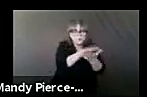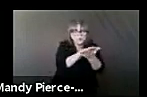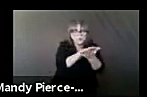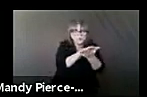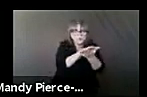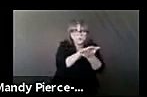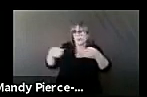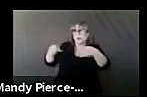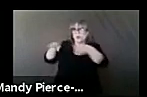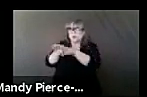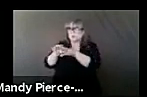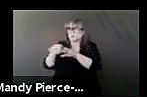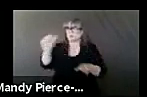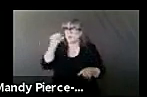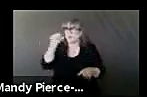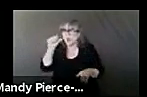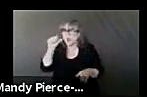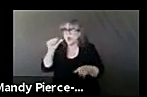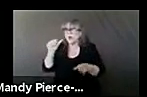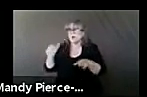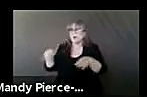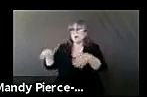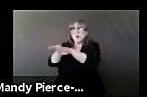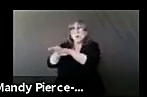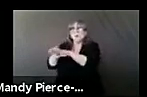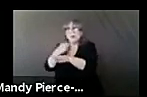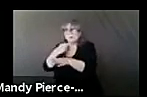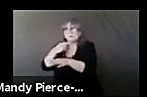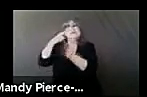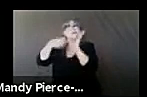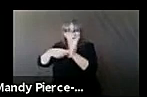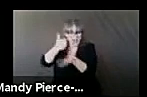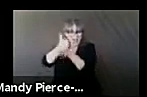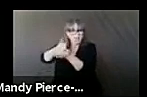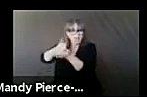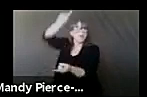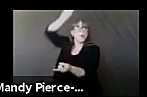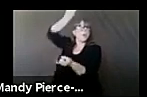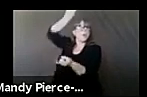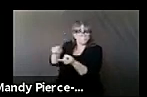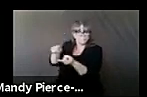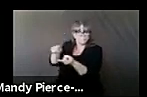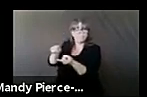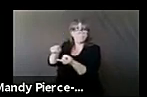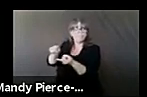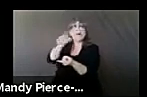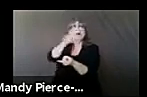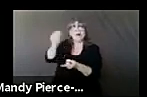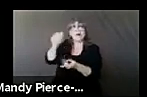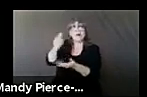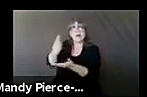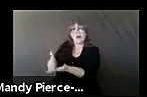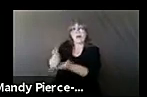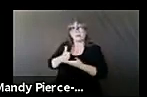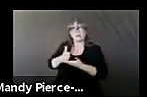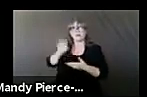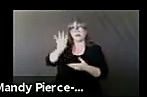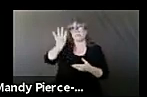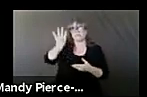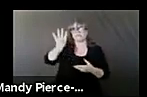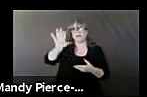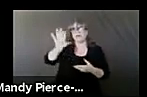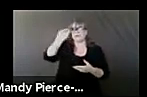We estimate that those strategies have achieved approximately 45% social distancing, reduced the interaction of people in the state by